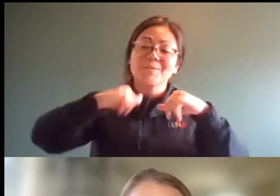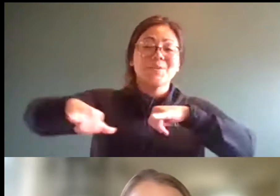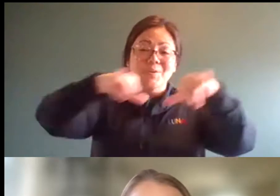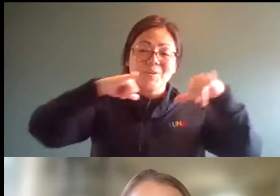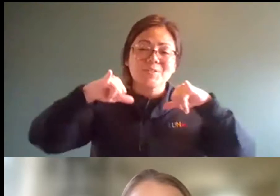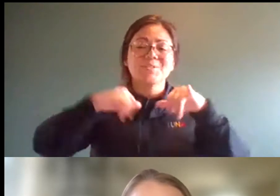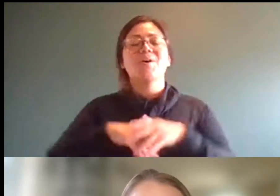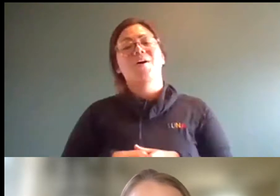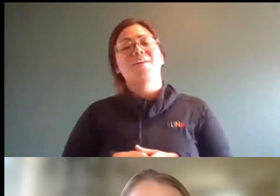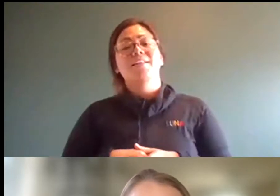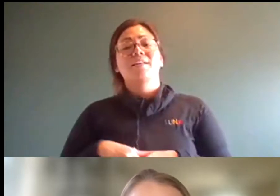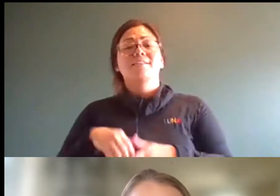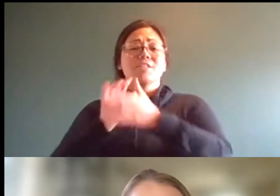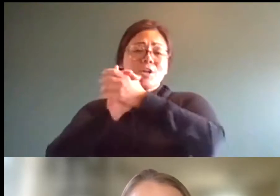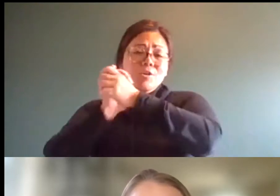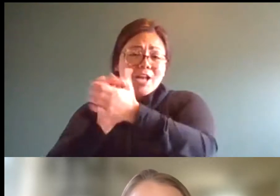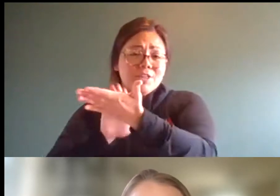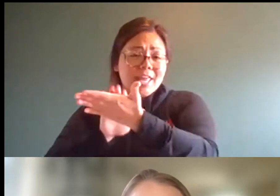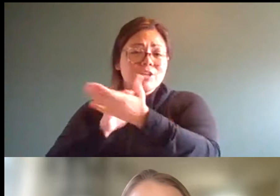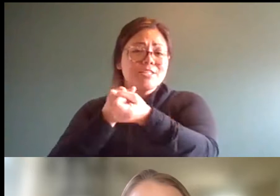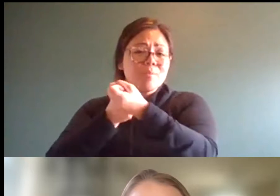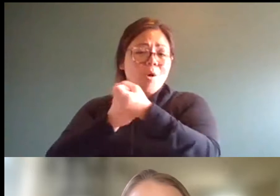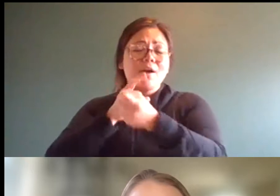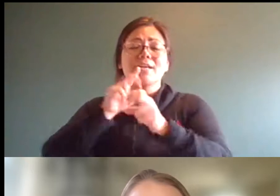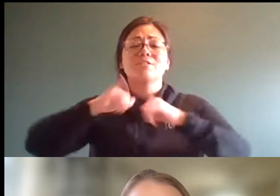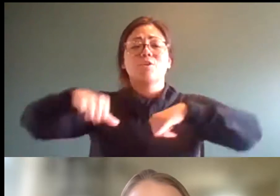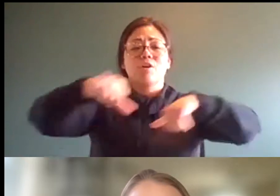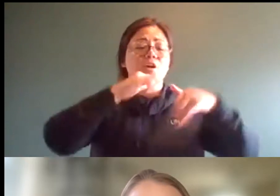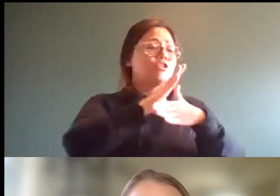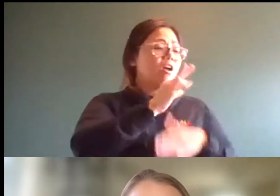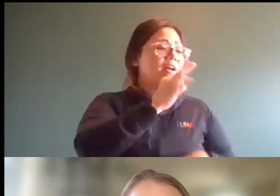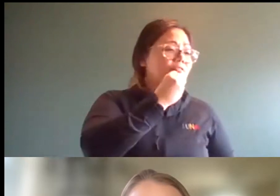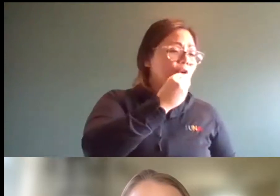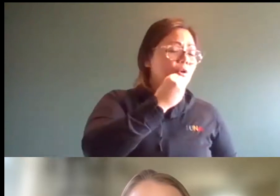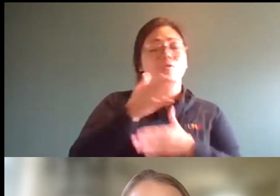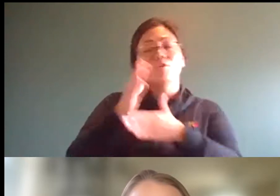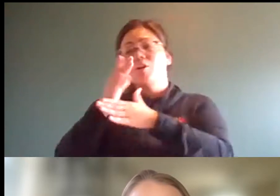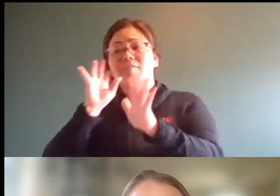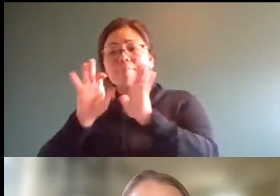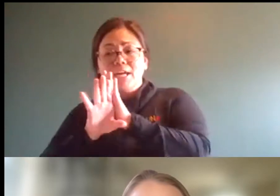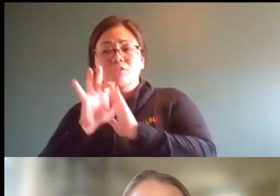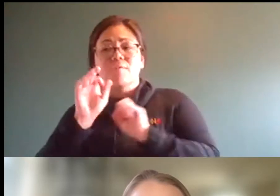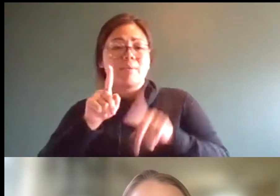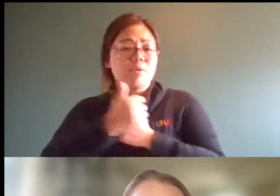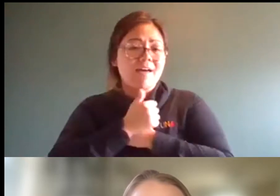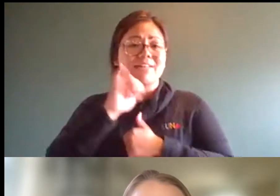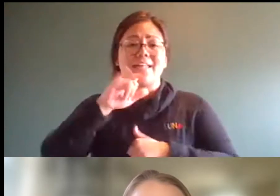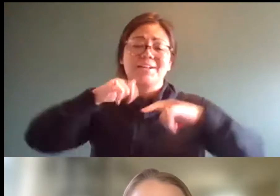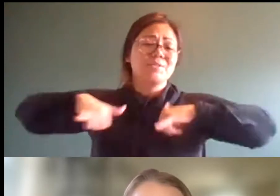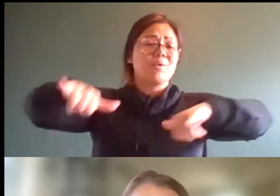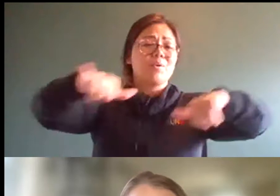universal congratulations is universal. Sharing of food, sharing of pictures of loved ones is universal.